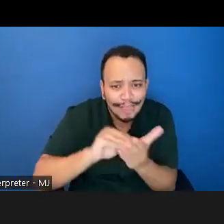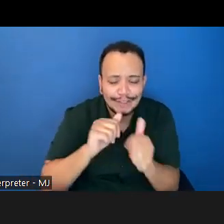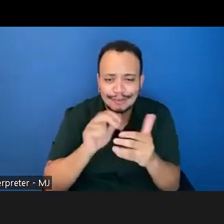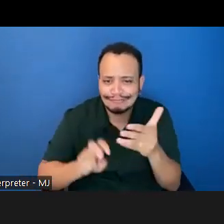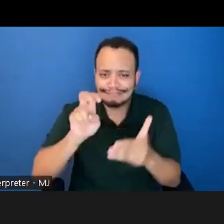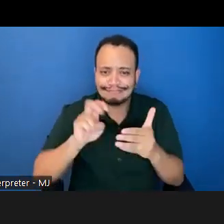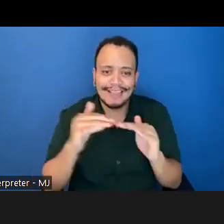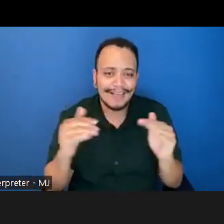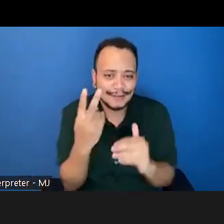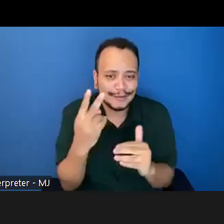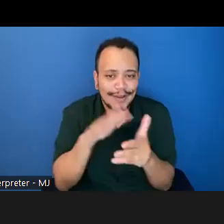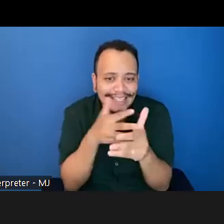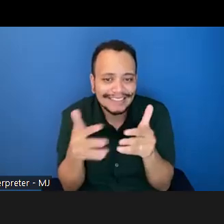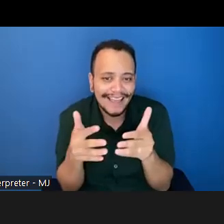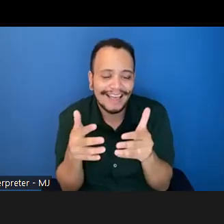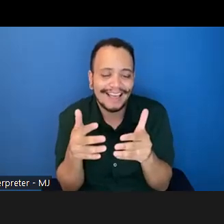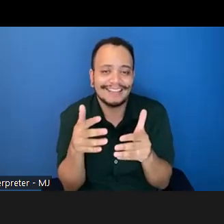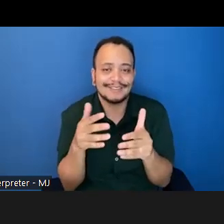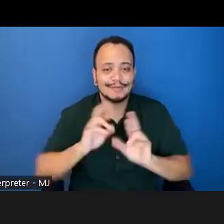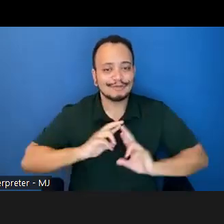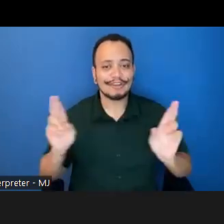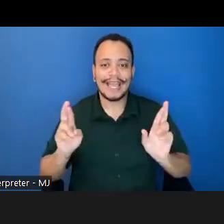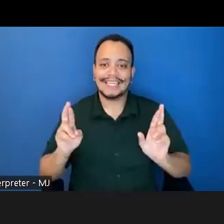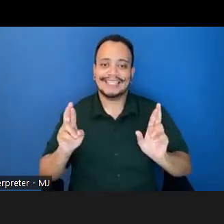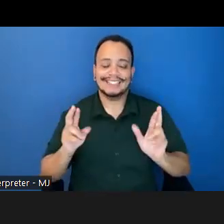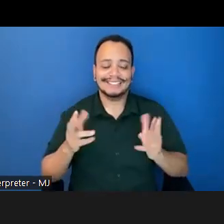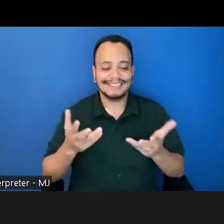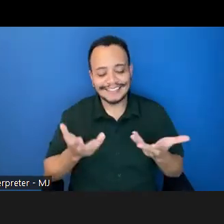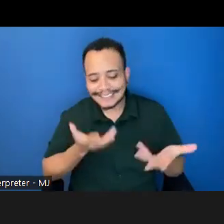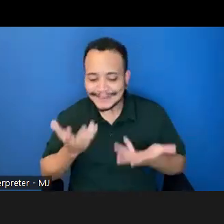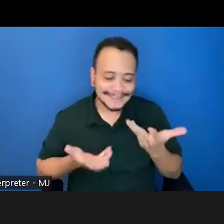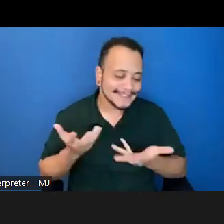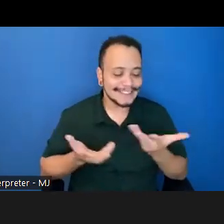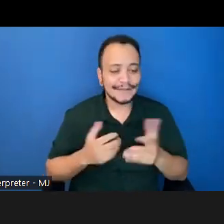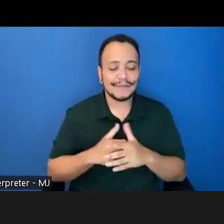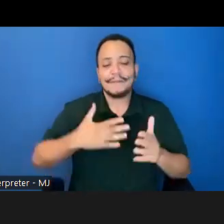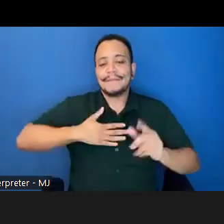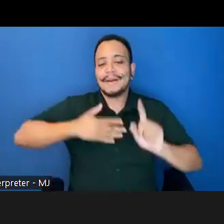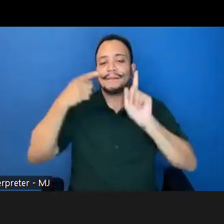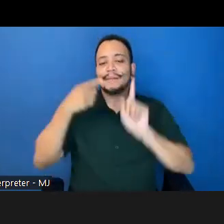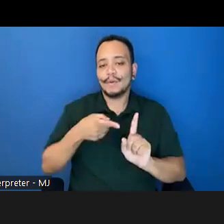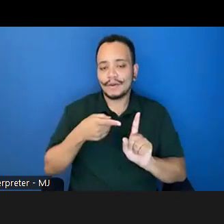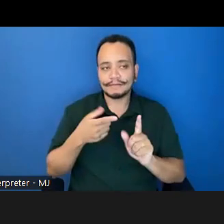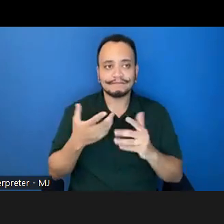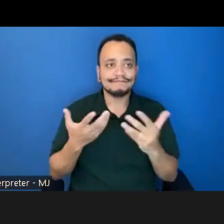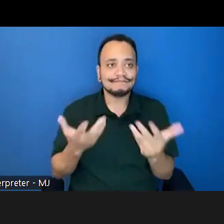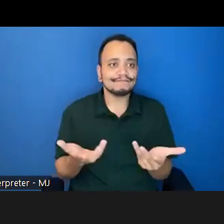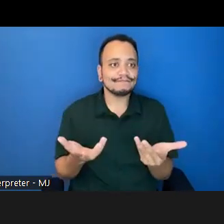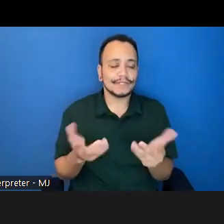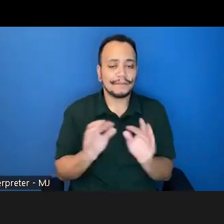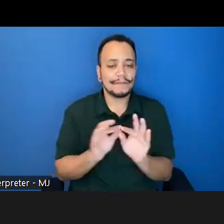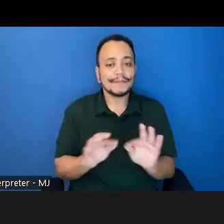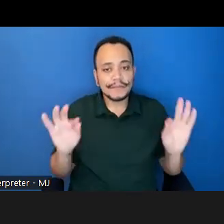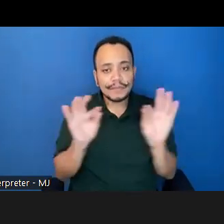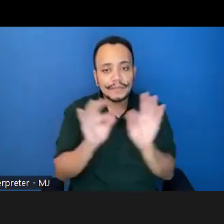level 2 so that I had possessed that skill. And, I guess the point I make there is it's really